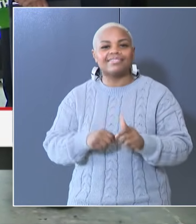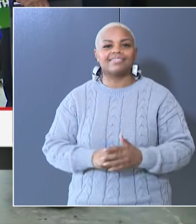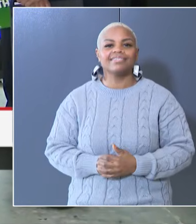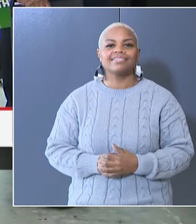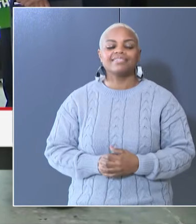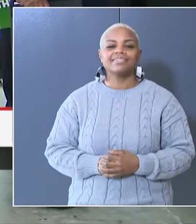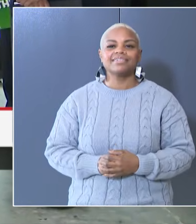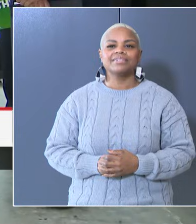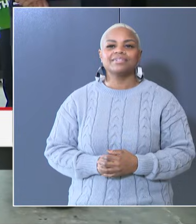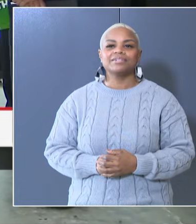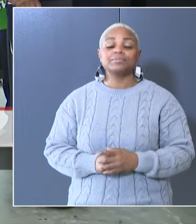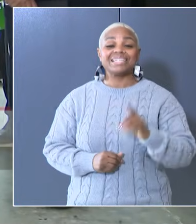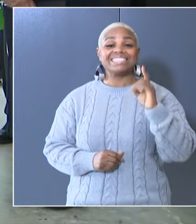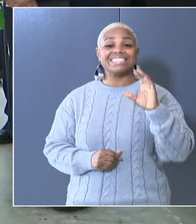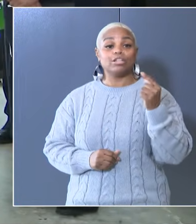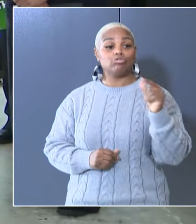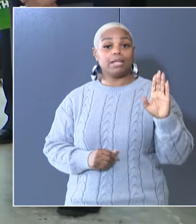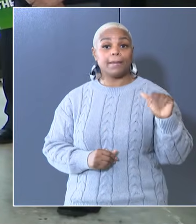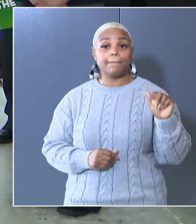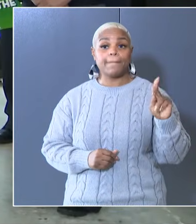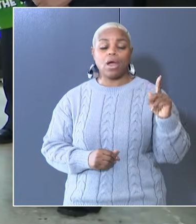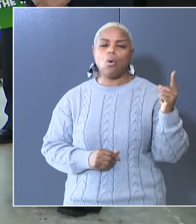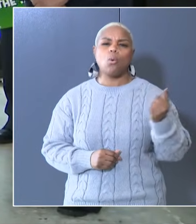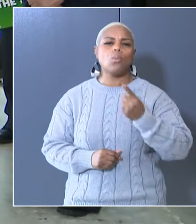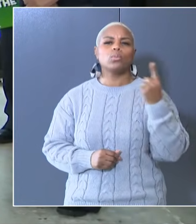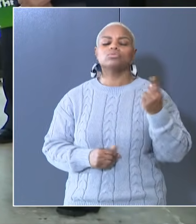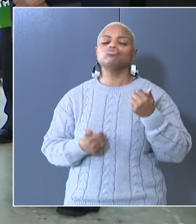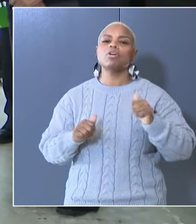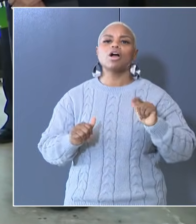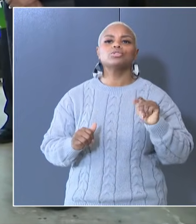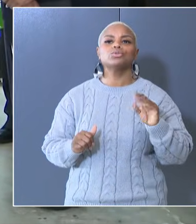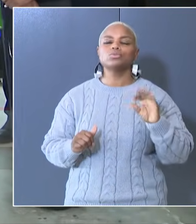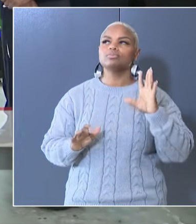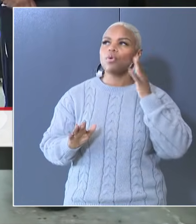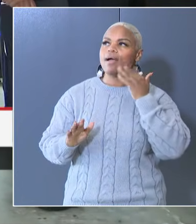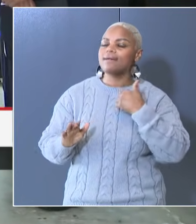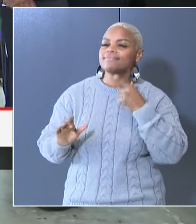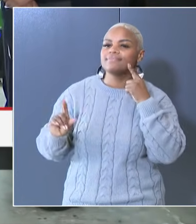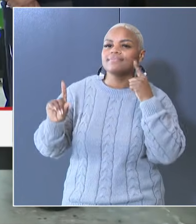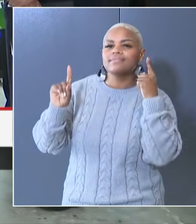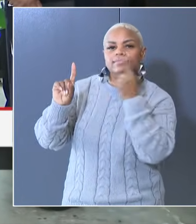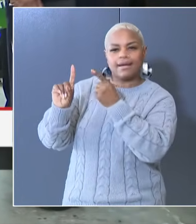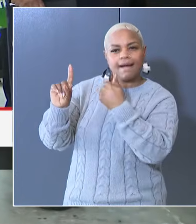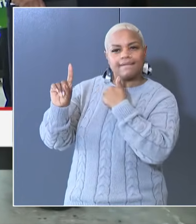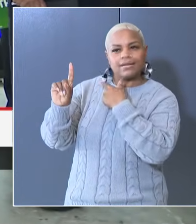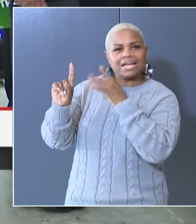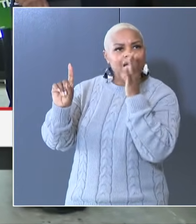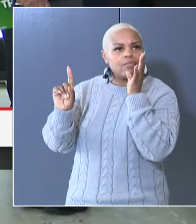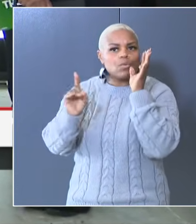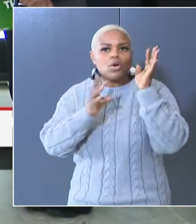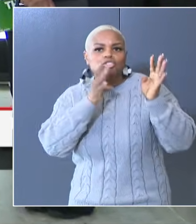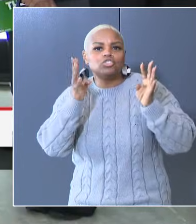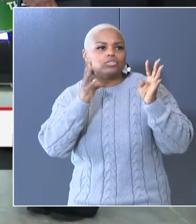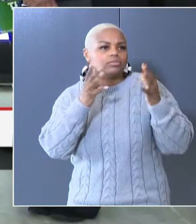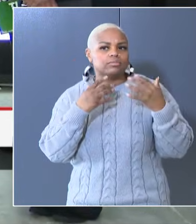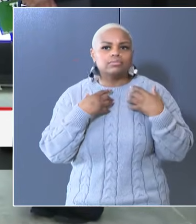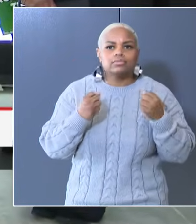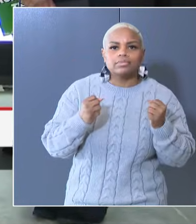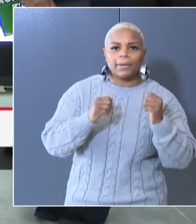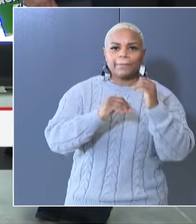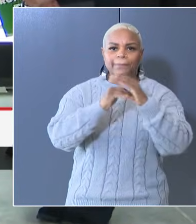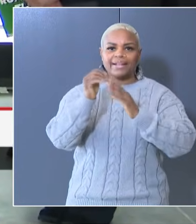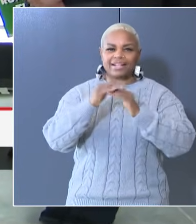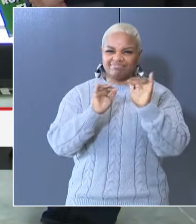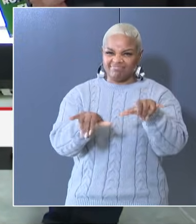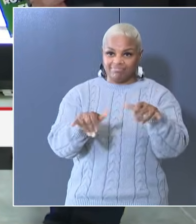DC Green Bank tries to bring home every day by being in relatively warm space, but a brand new affordable housing